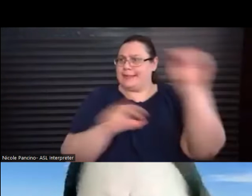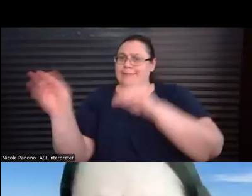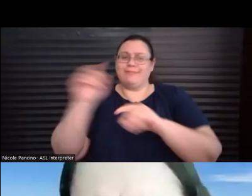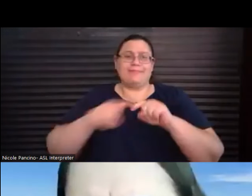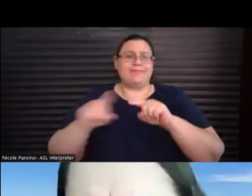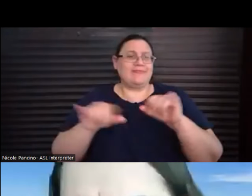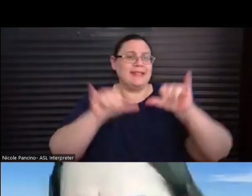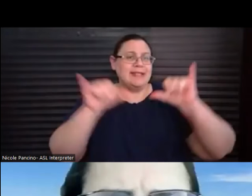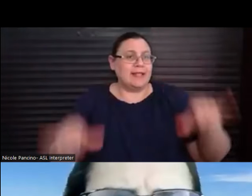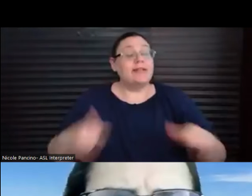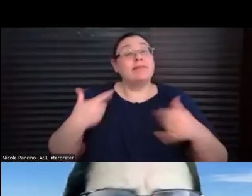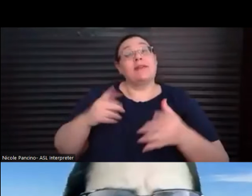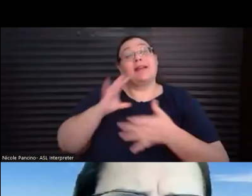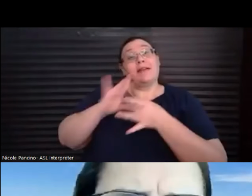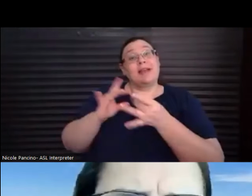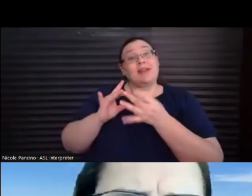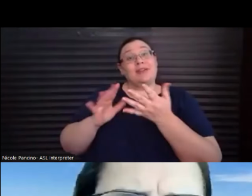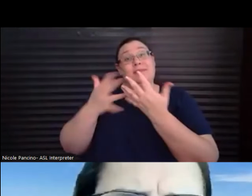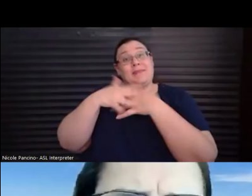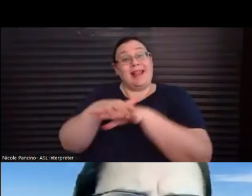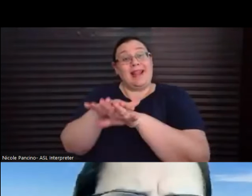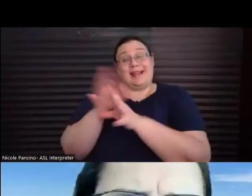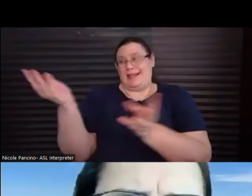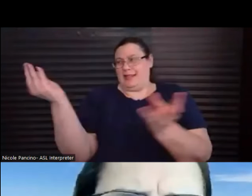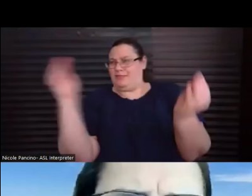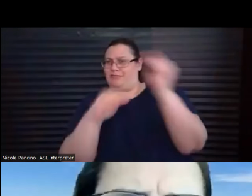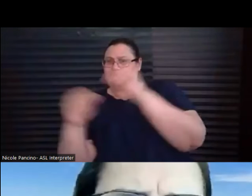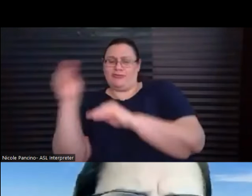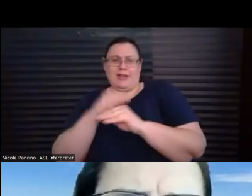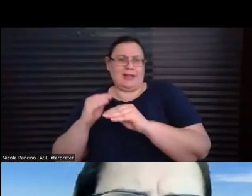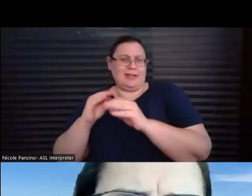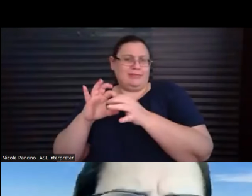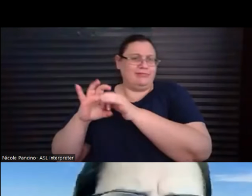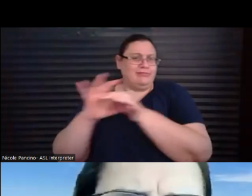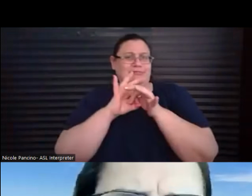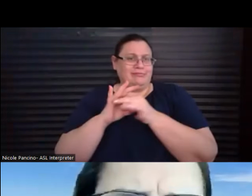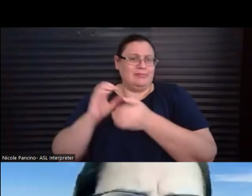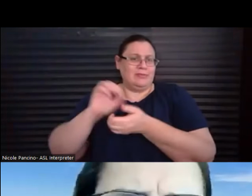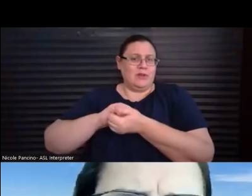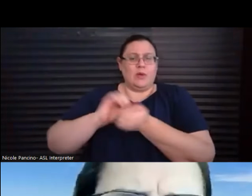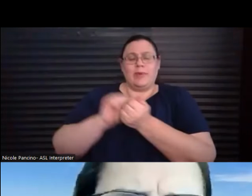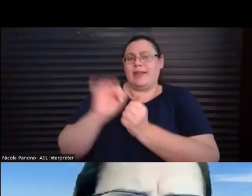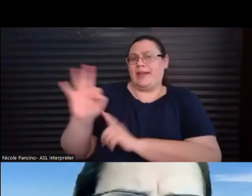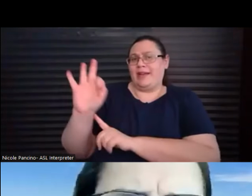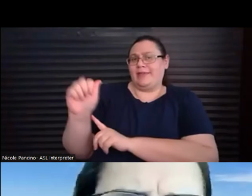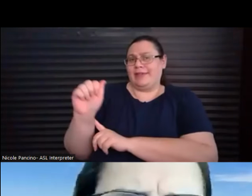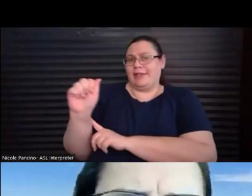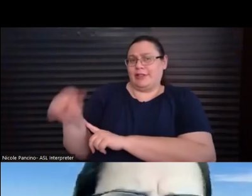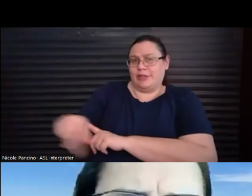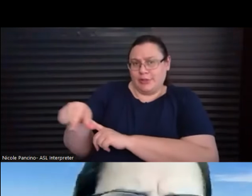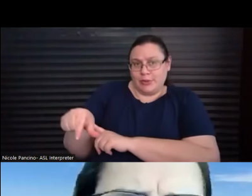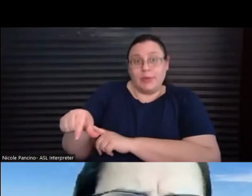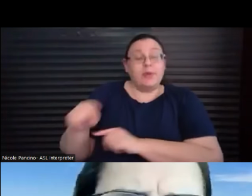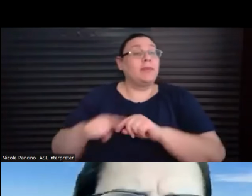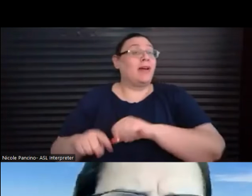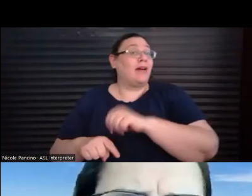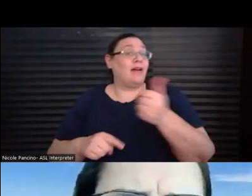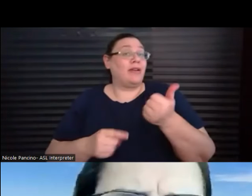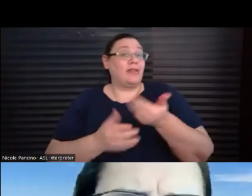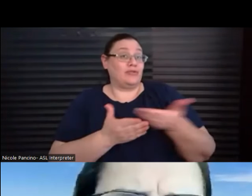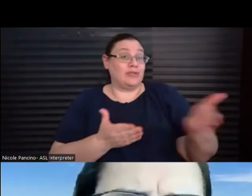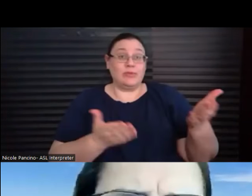mentioned the blending, braiding, and sequencing joint communication in FAQ. But in addition to those resources,